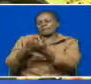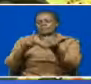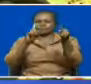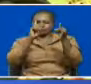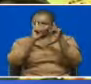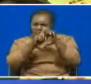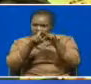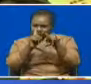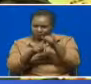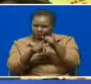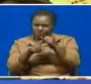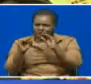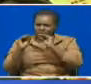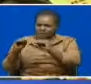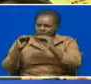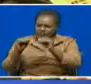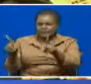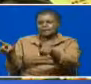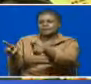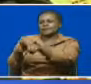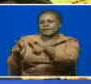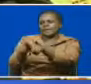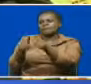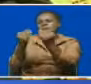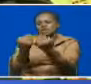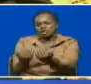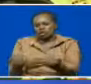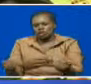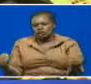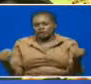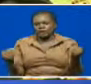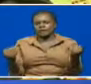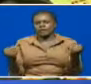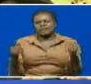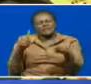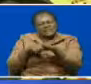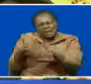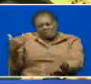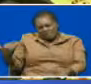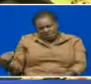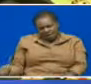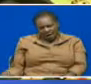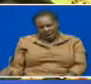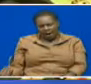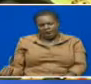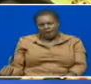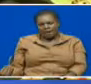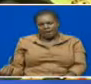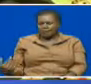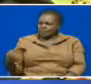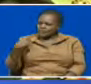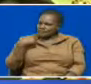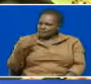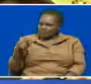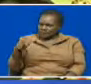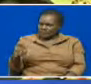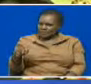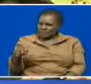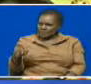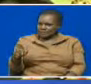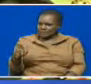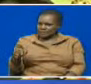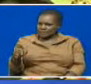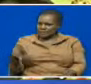Secondly, sensitization on the same to the children, even at an early age, whereby I was saying this thing should